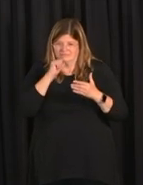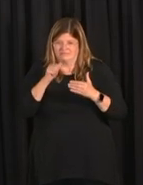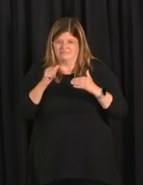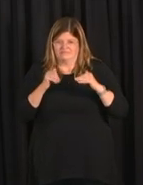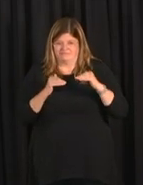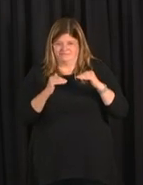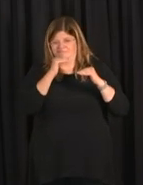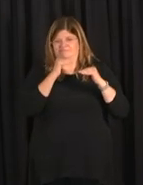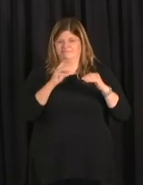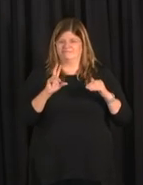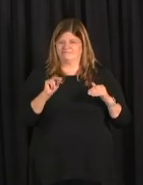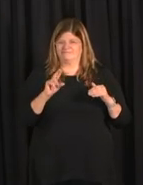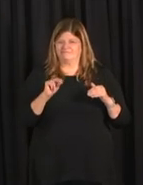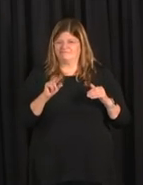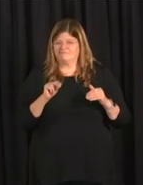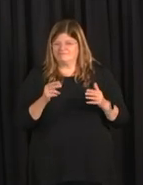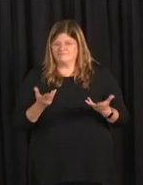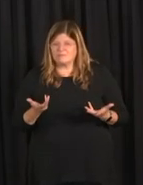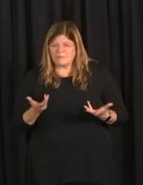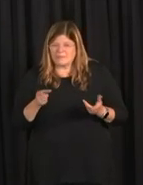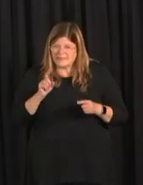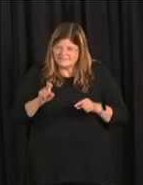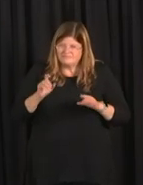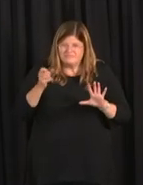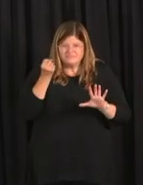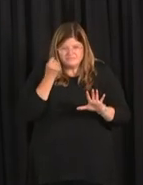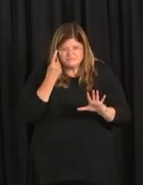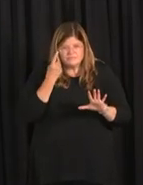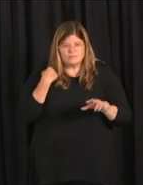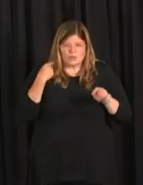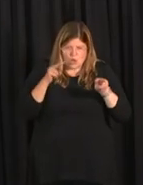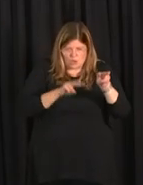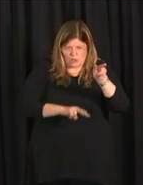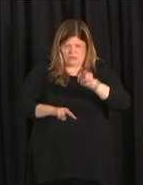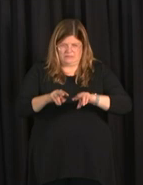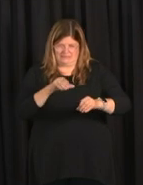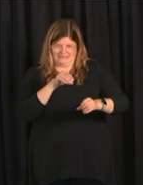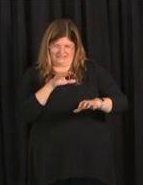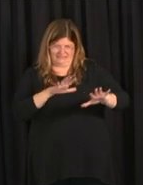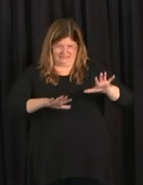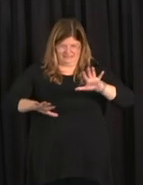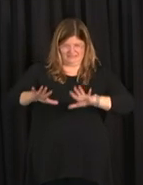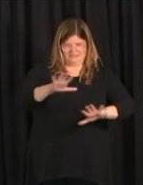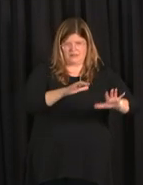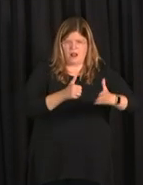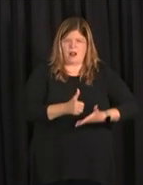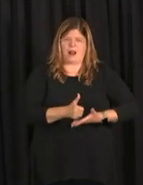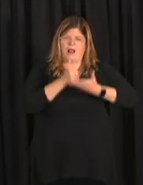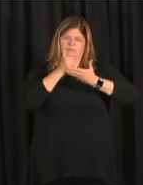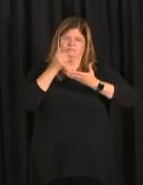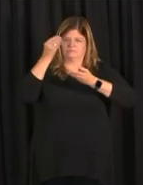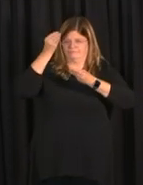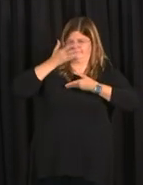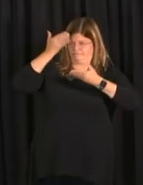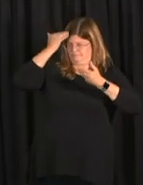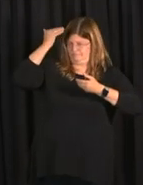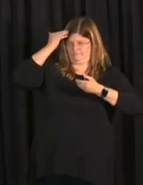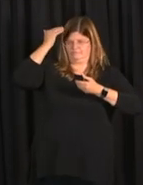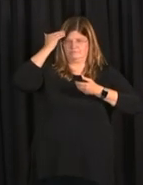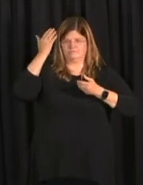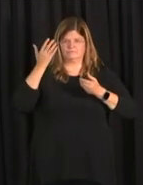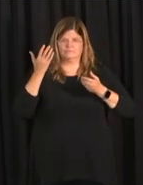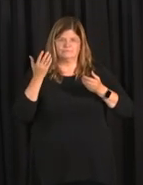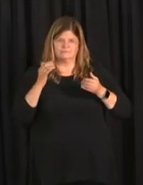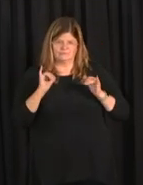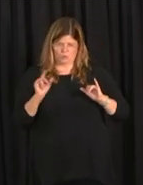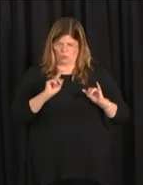to be able to have people understand what we are looking at internally to help inform what those decisions are. And